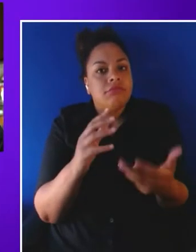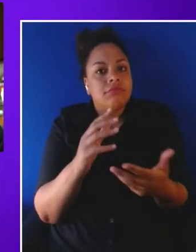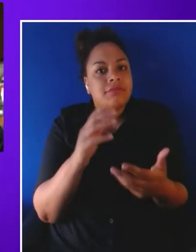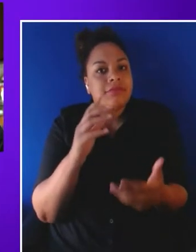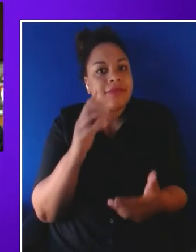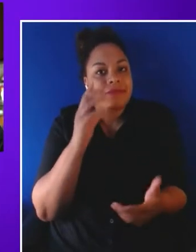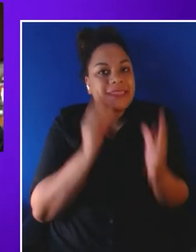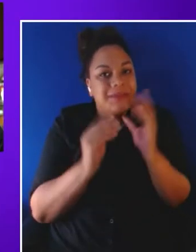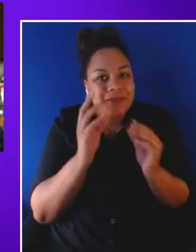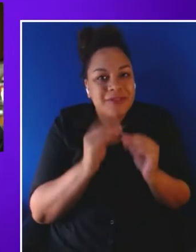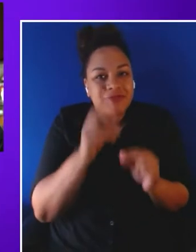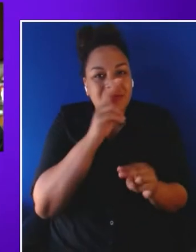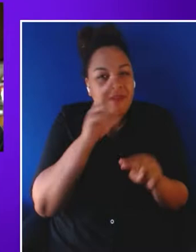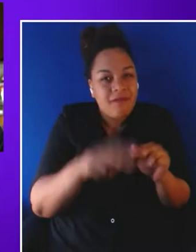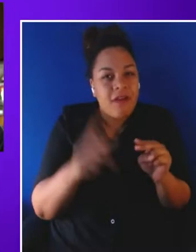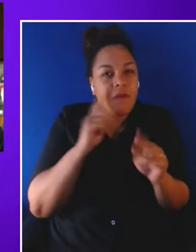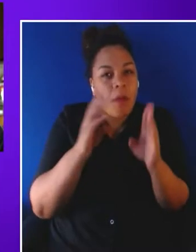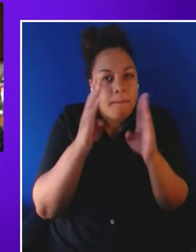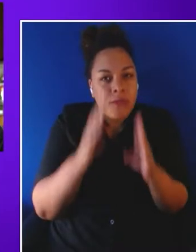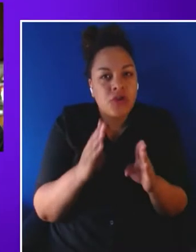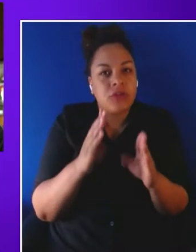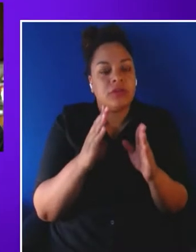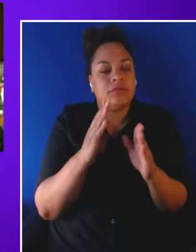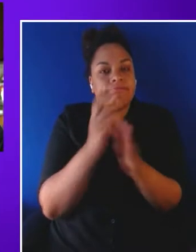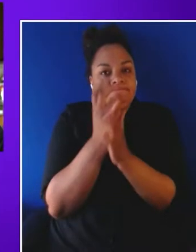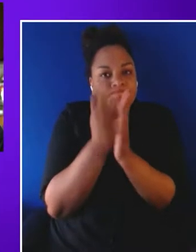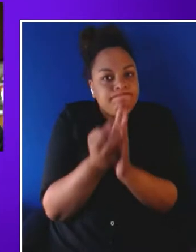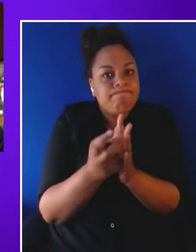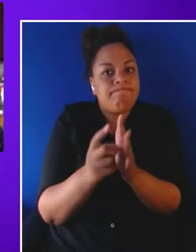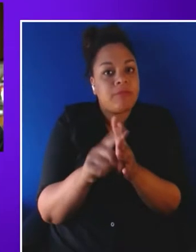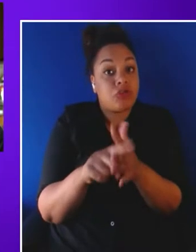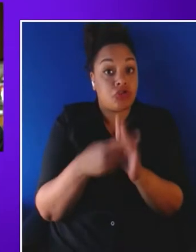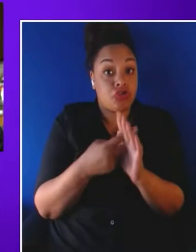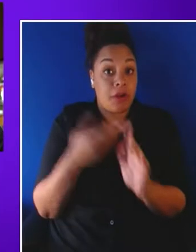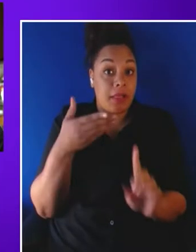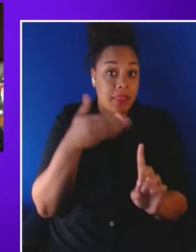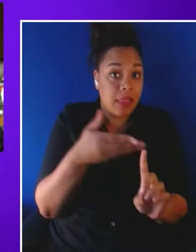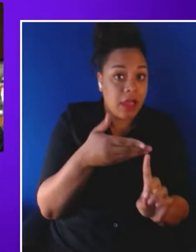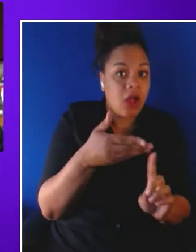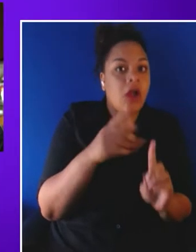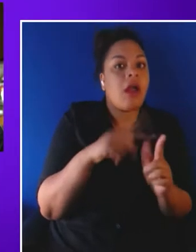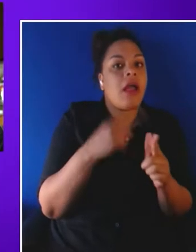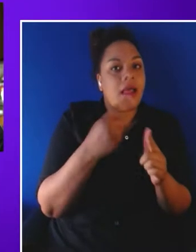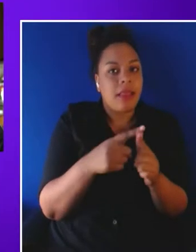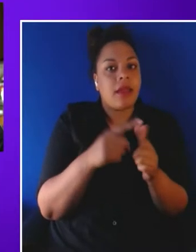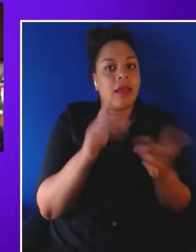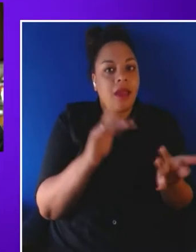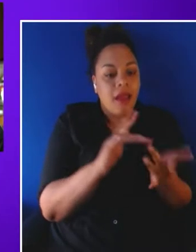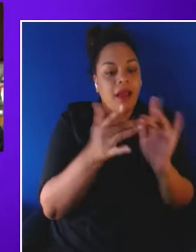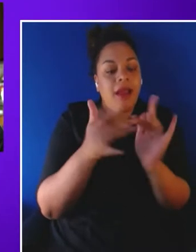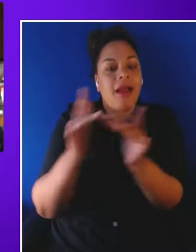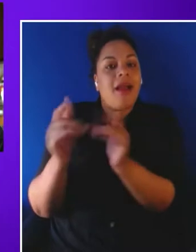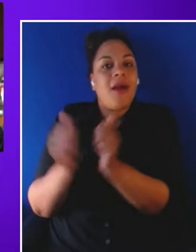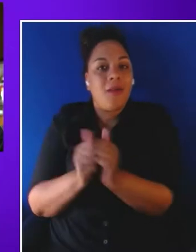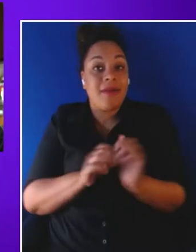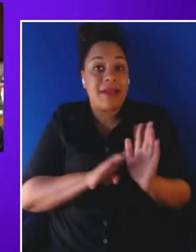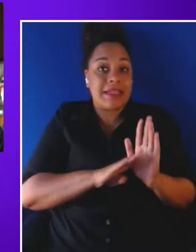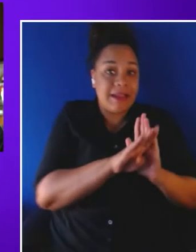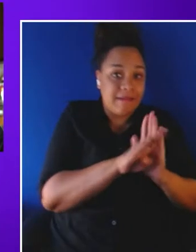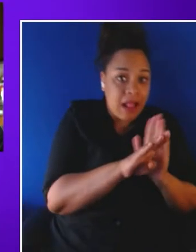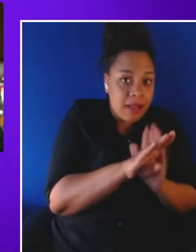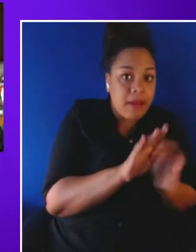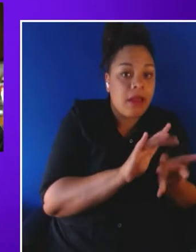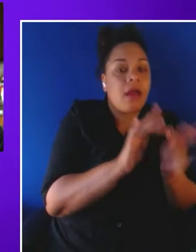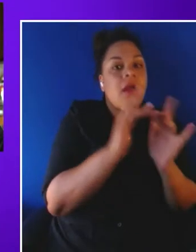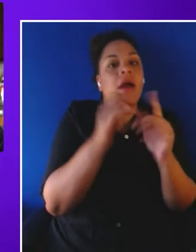into and starting there and connecting the dots with the development side of things to make things